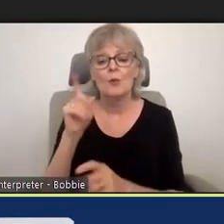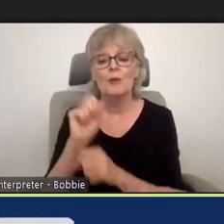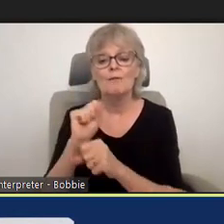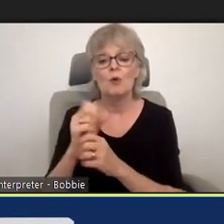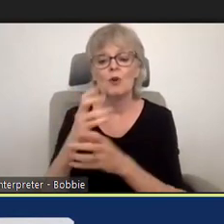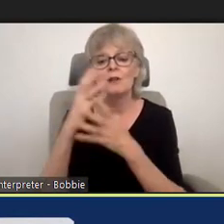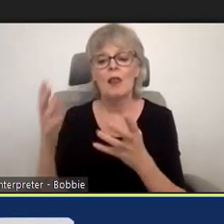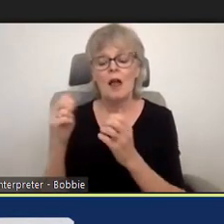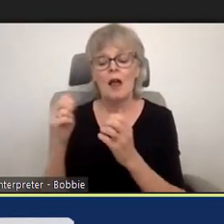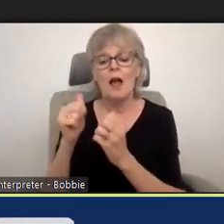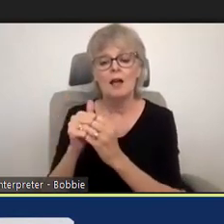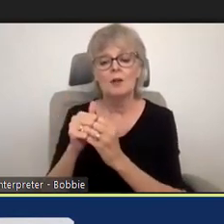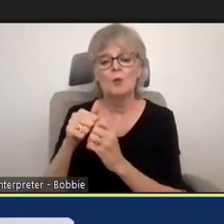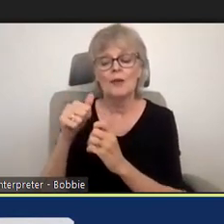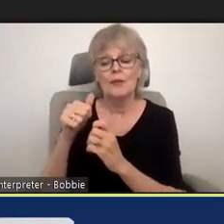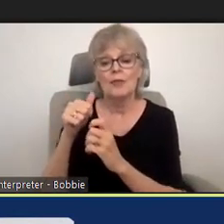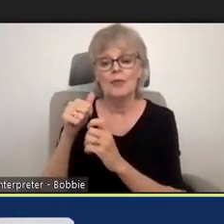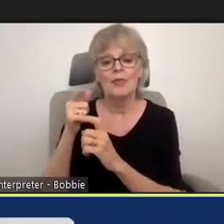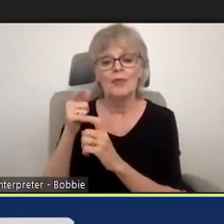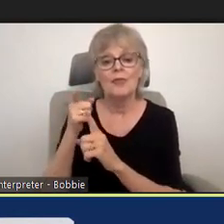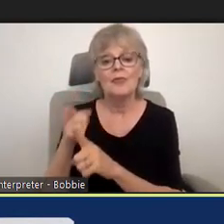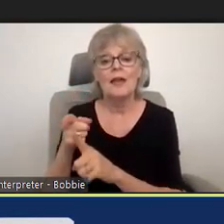but specifically,